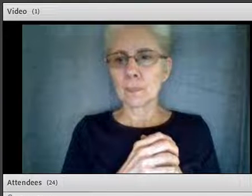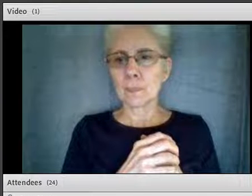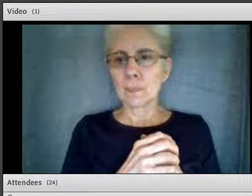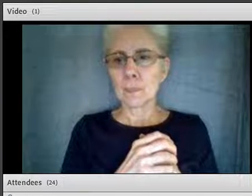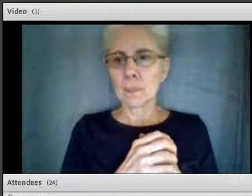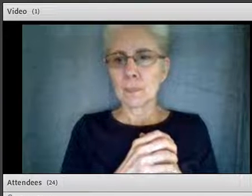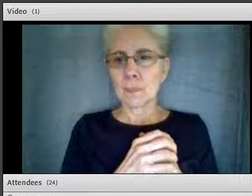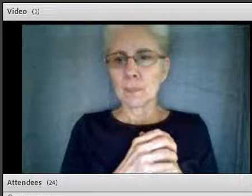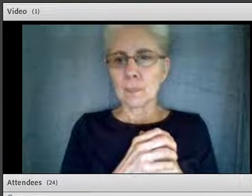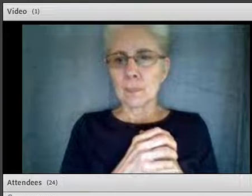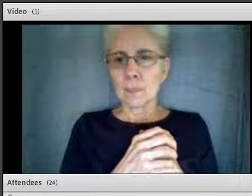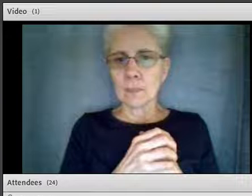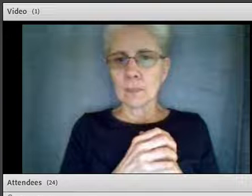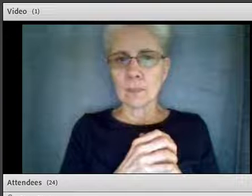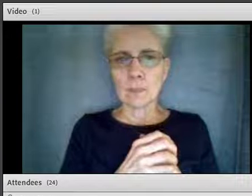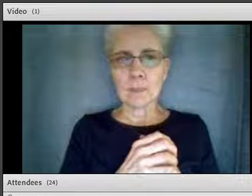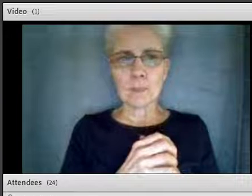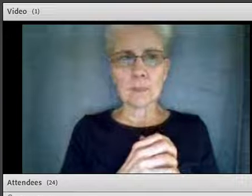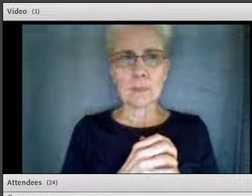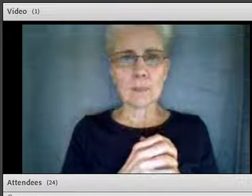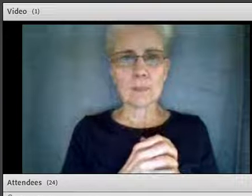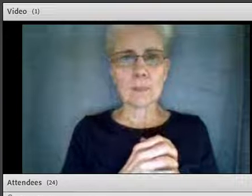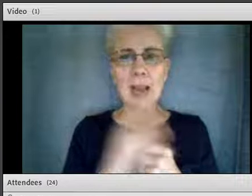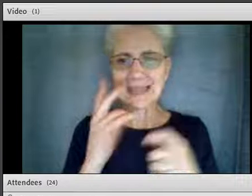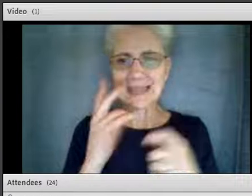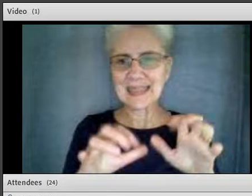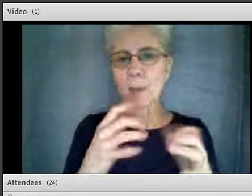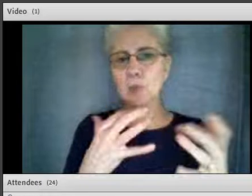I see some typing. I'm just going to pause for a second.